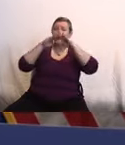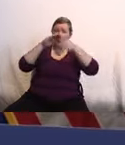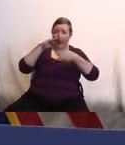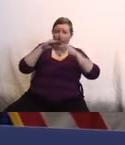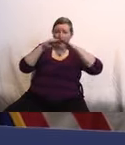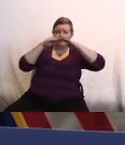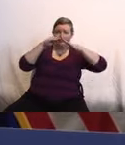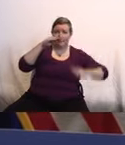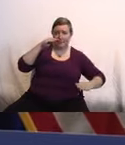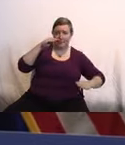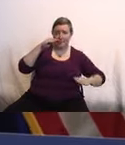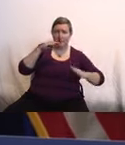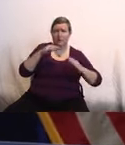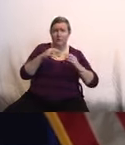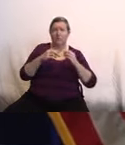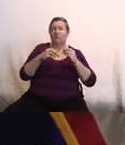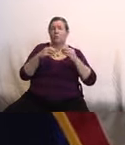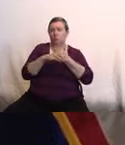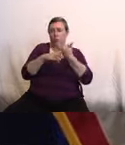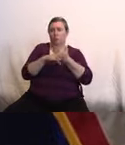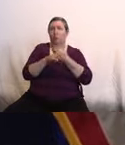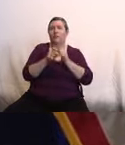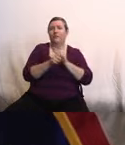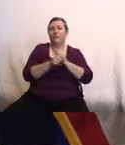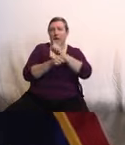variants? Any comments?